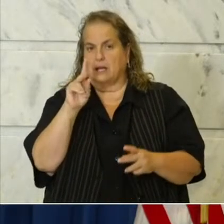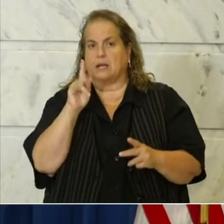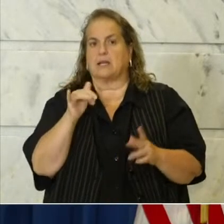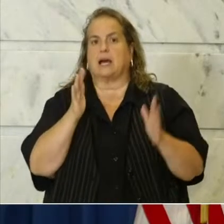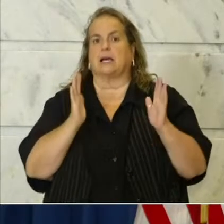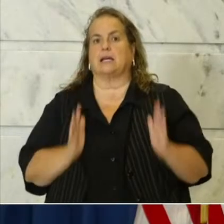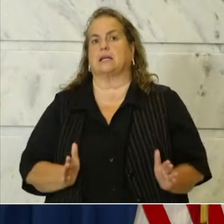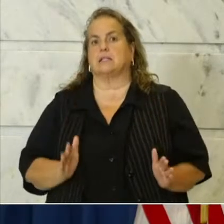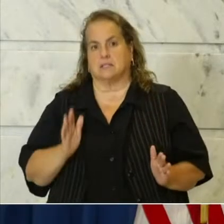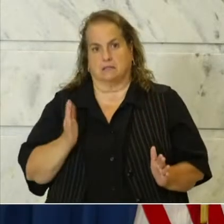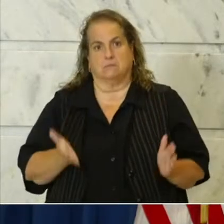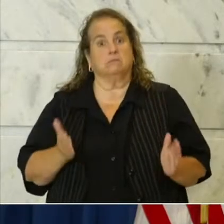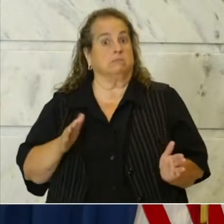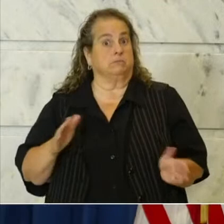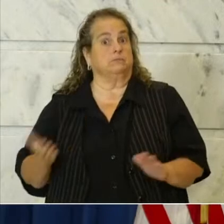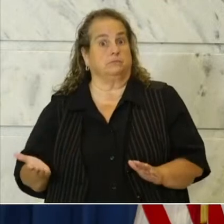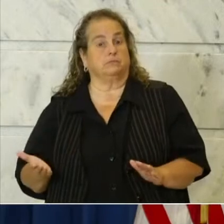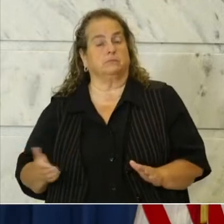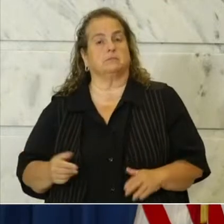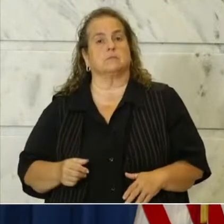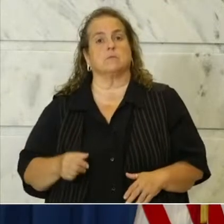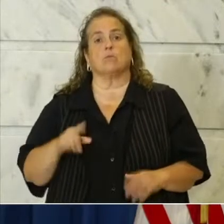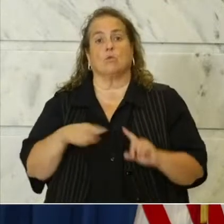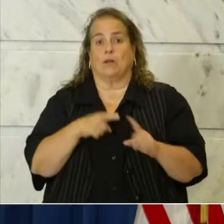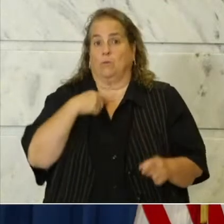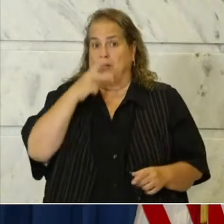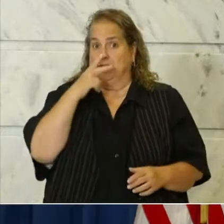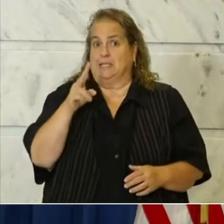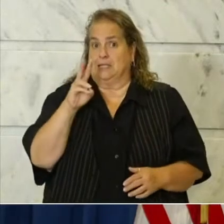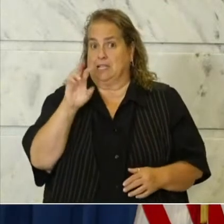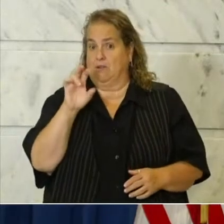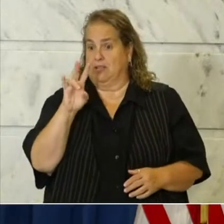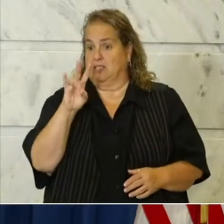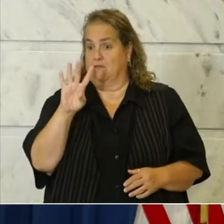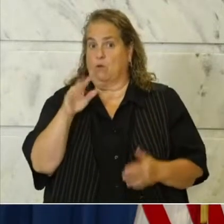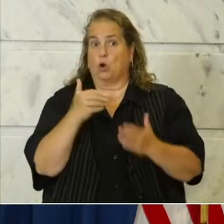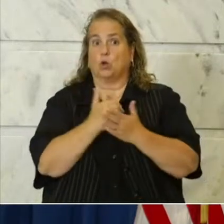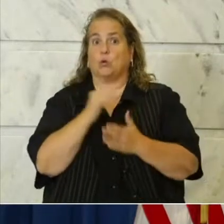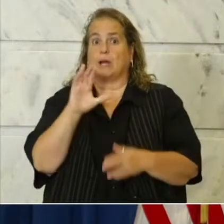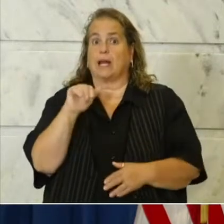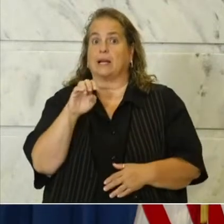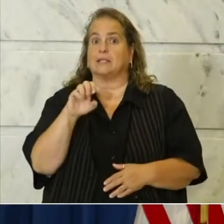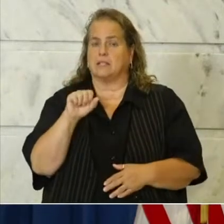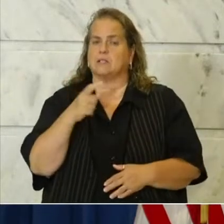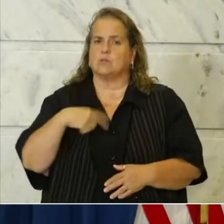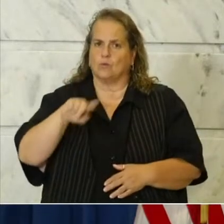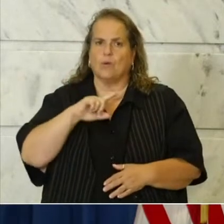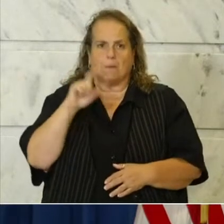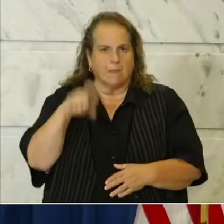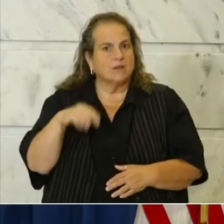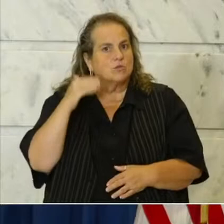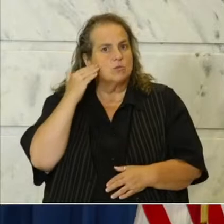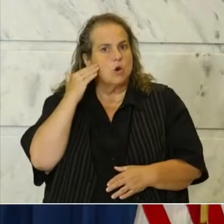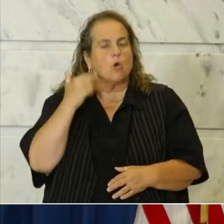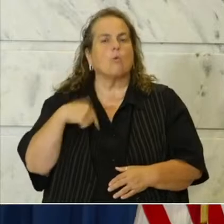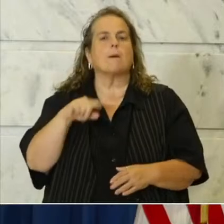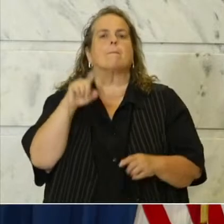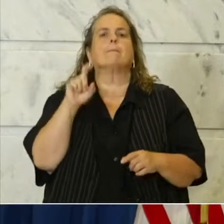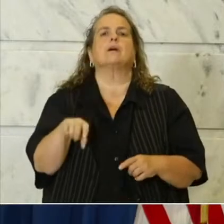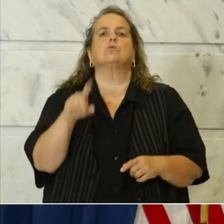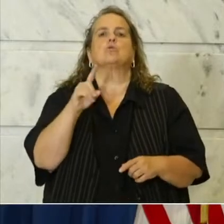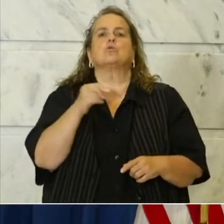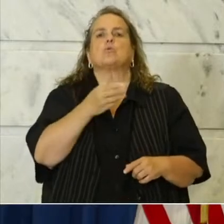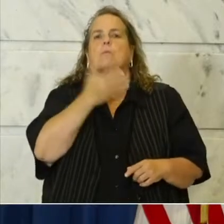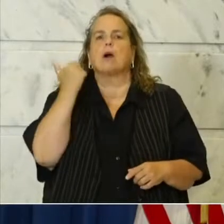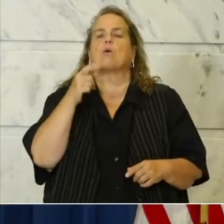Kentuckians. So I hope when we see 674 new cases, that we know that we have got to do better, we've got to